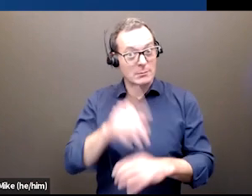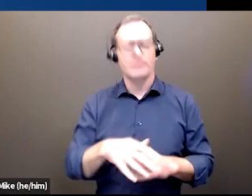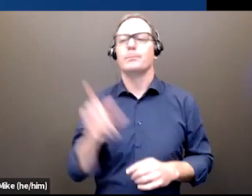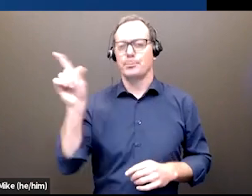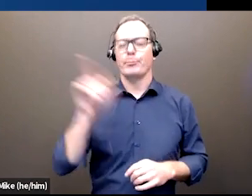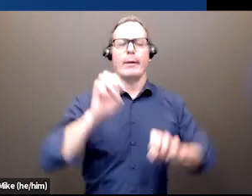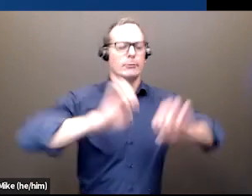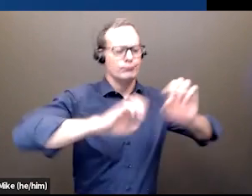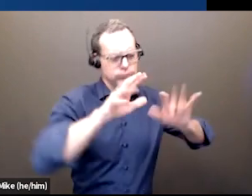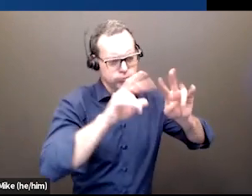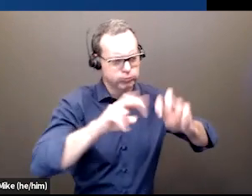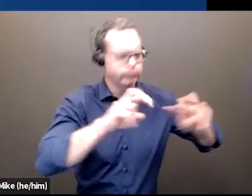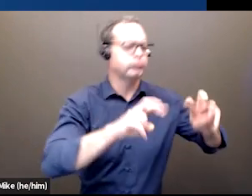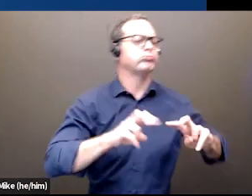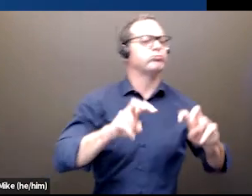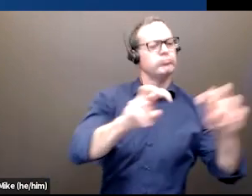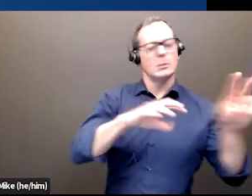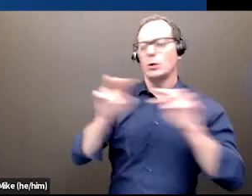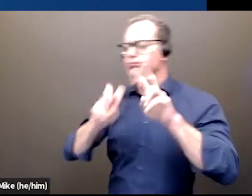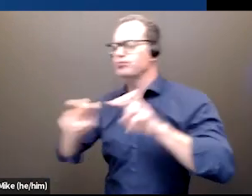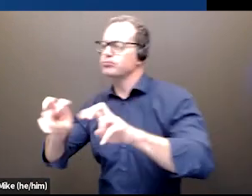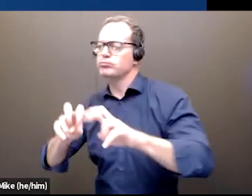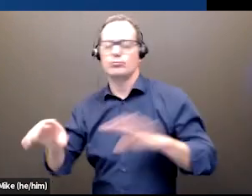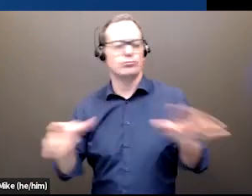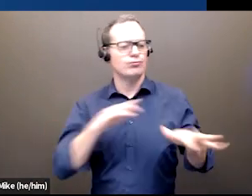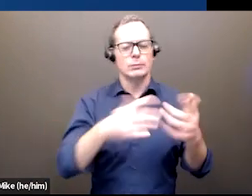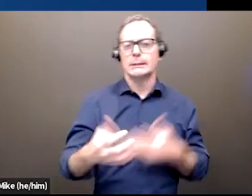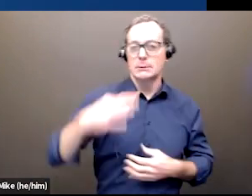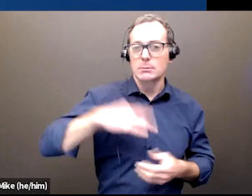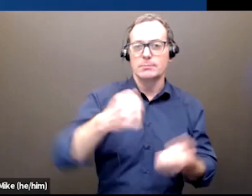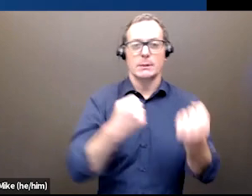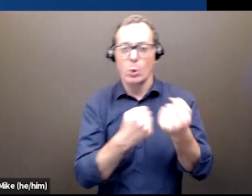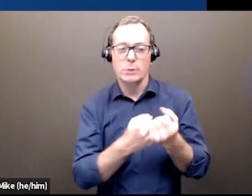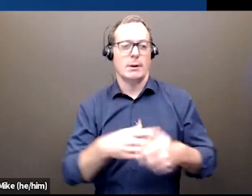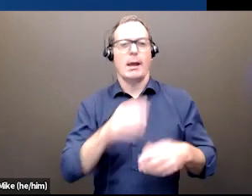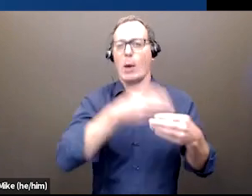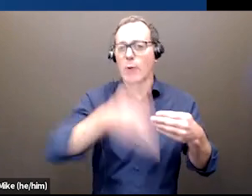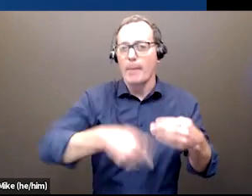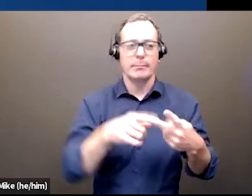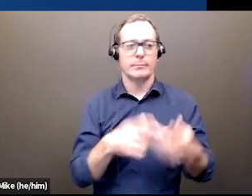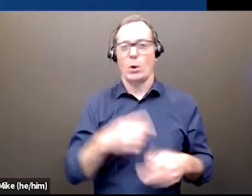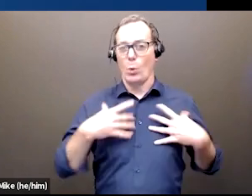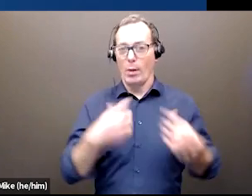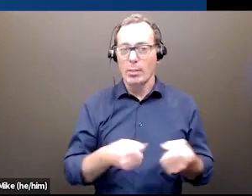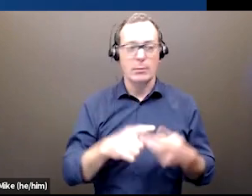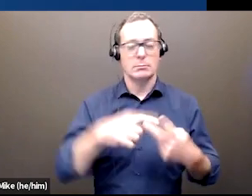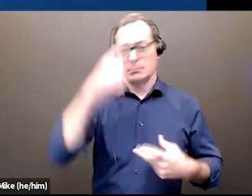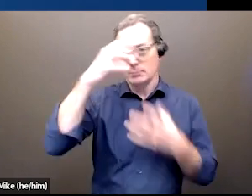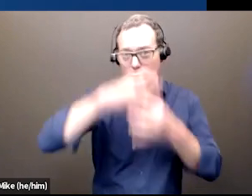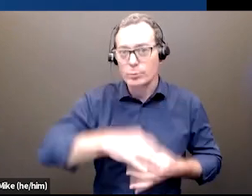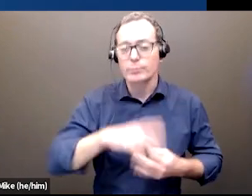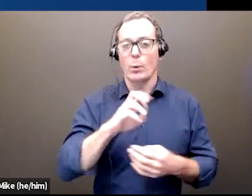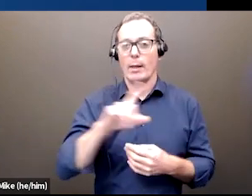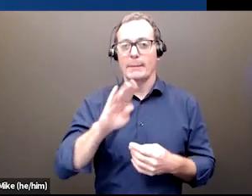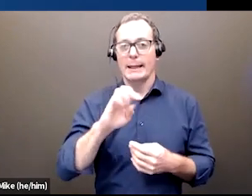to learn about member outcomes in the areas of supports, advocacy, well-being, work, and the union,